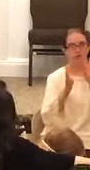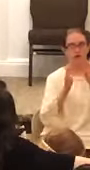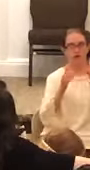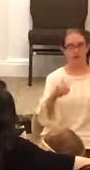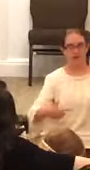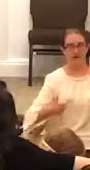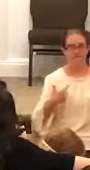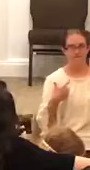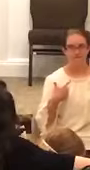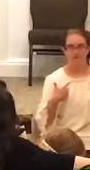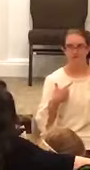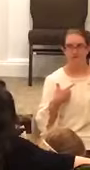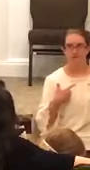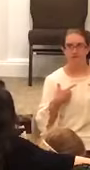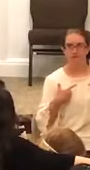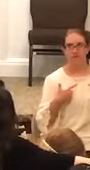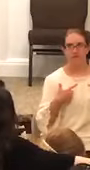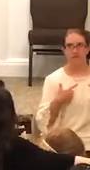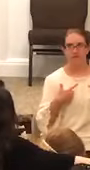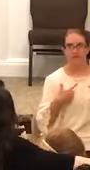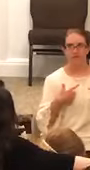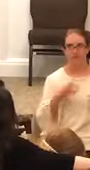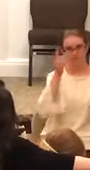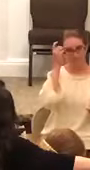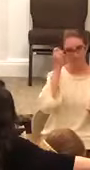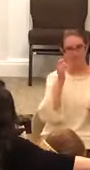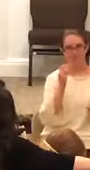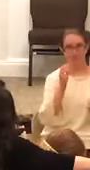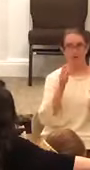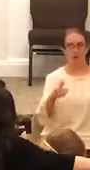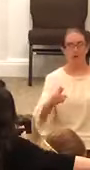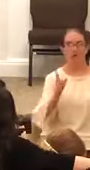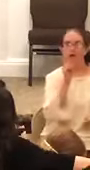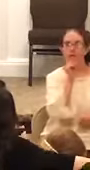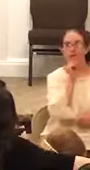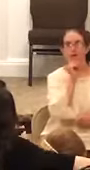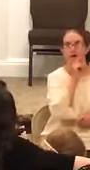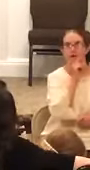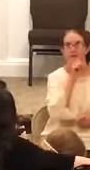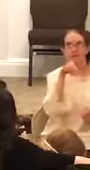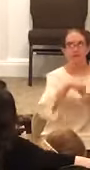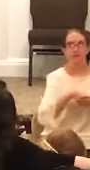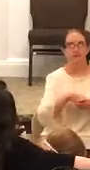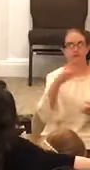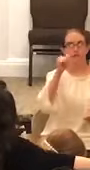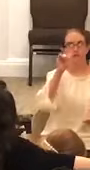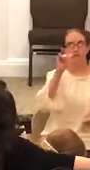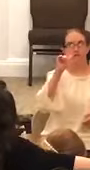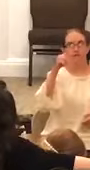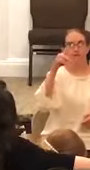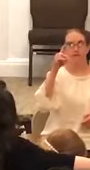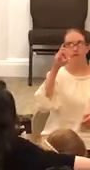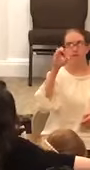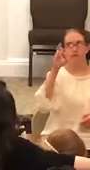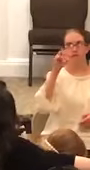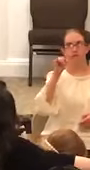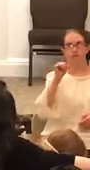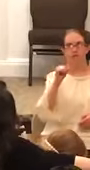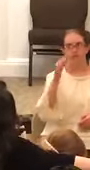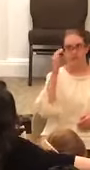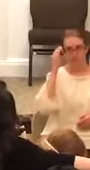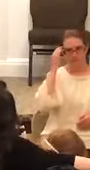talked about seducing spirits, doctrines of devils. Speaking lies, that's false teaching, in hypocrisy, having their